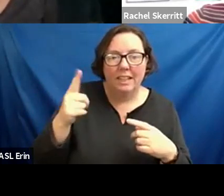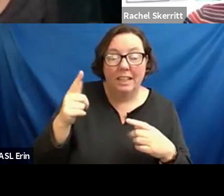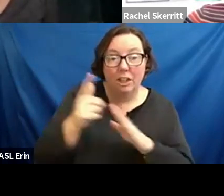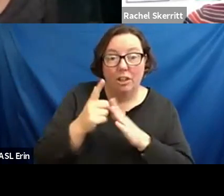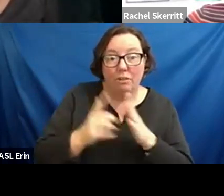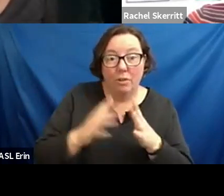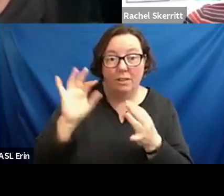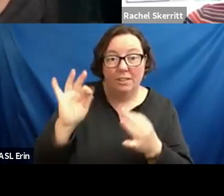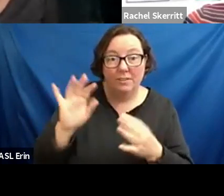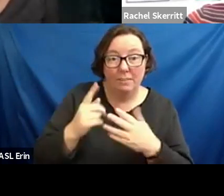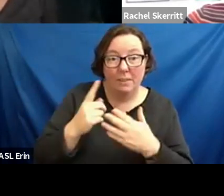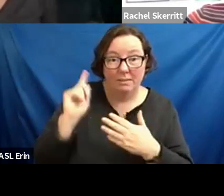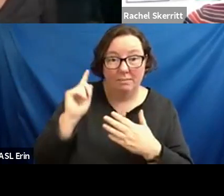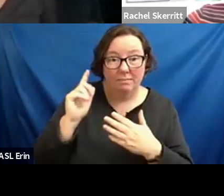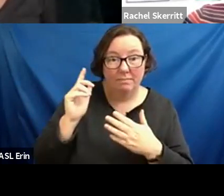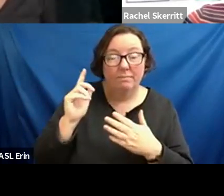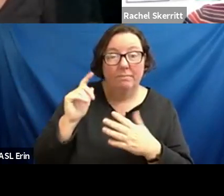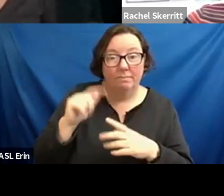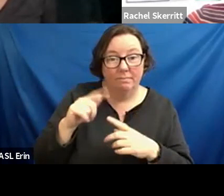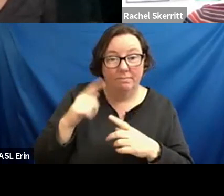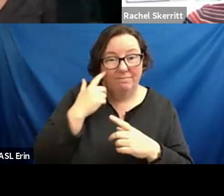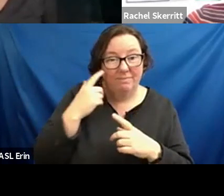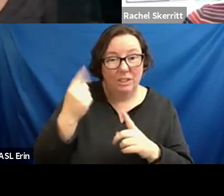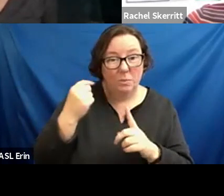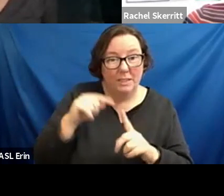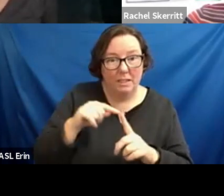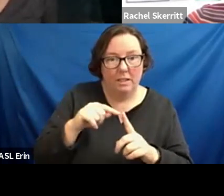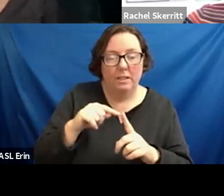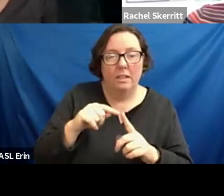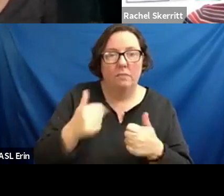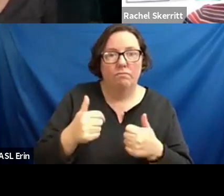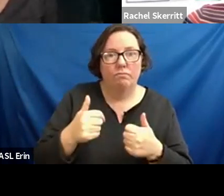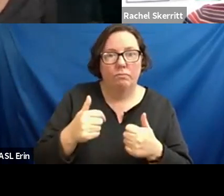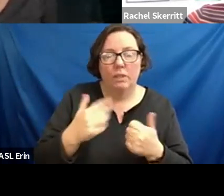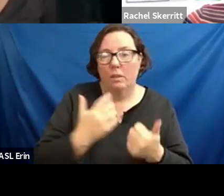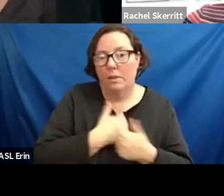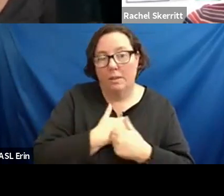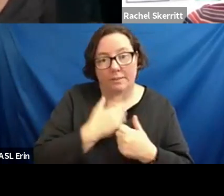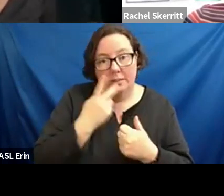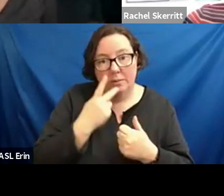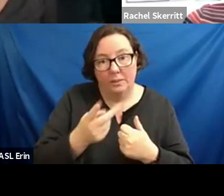feedback on Tuesday, and I would love to see.